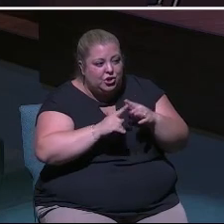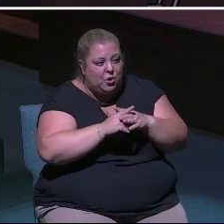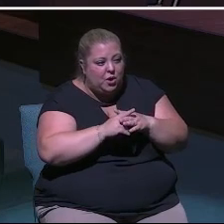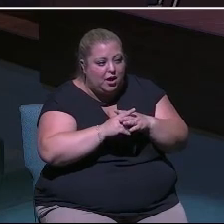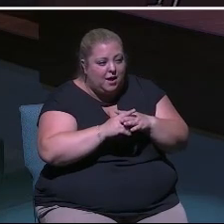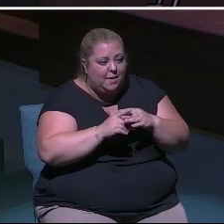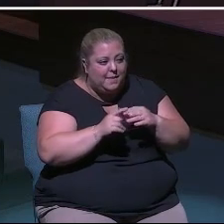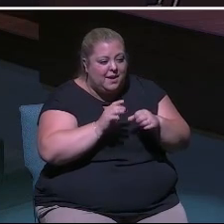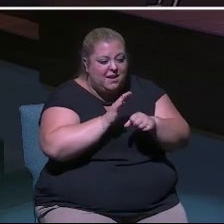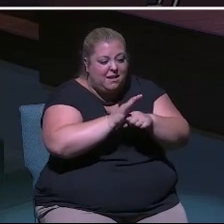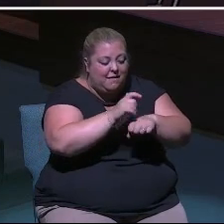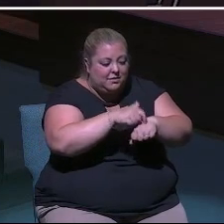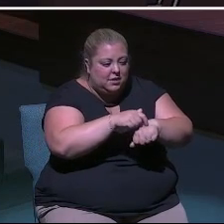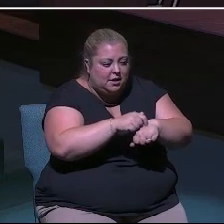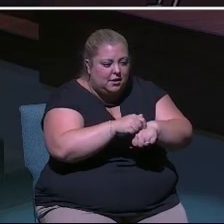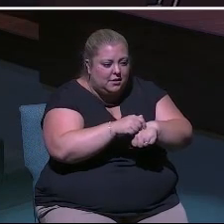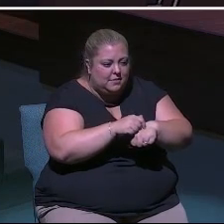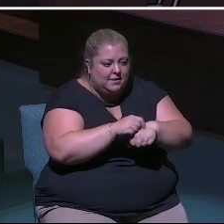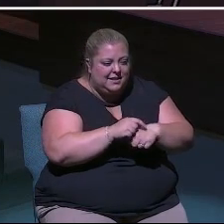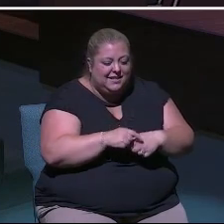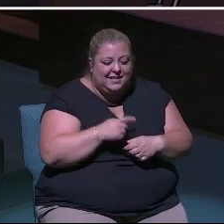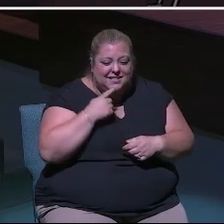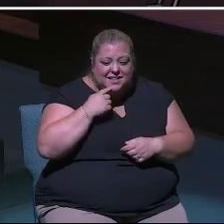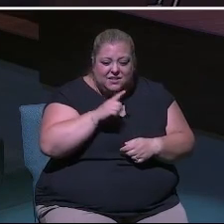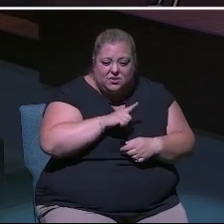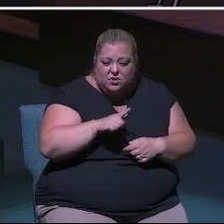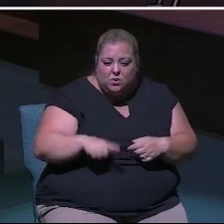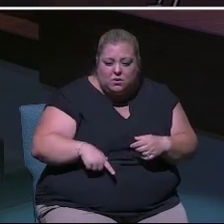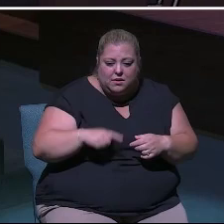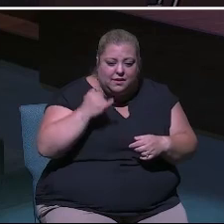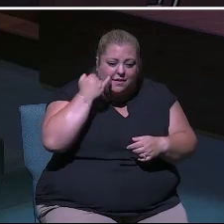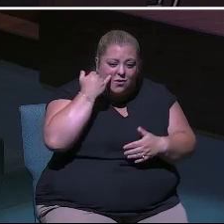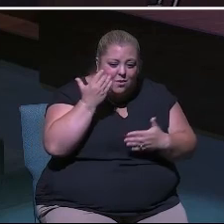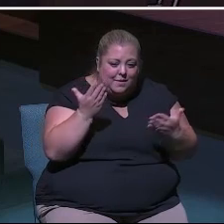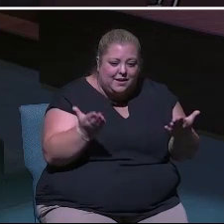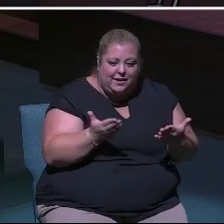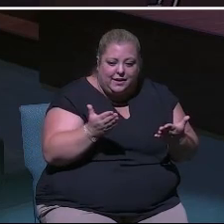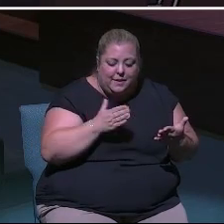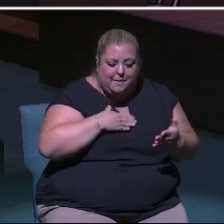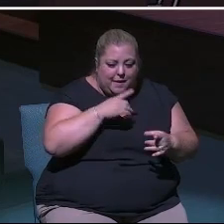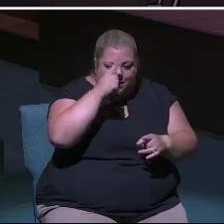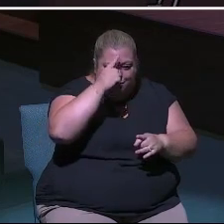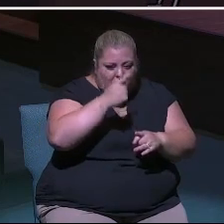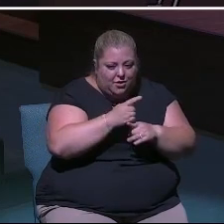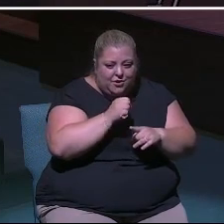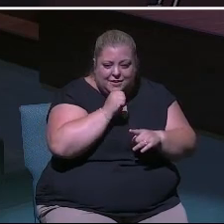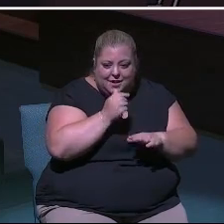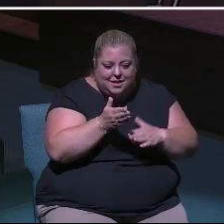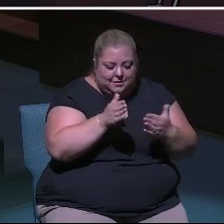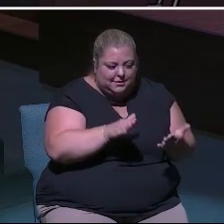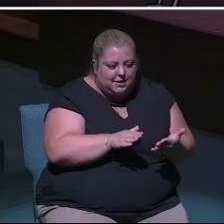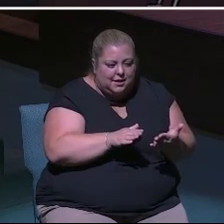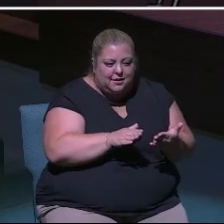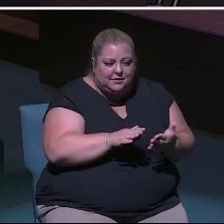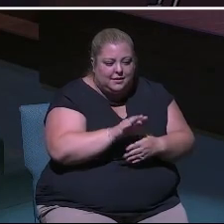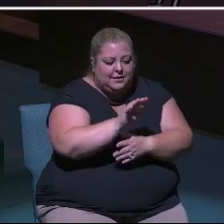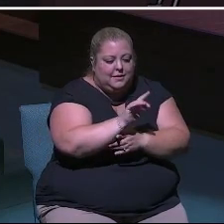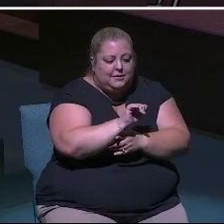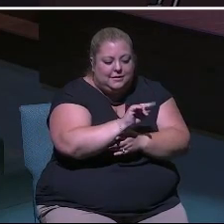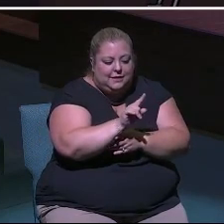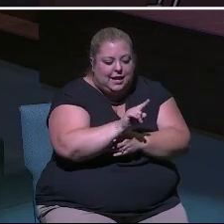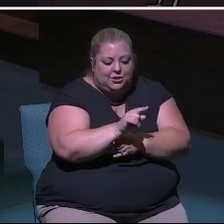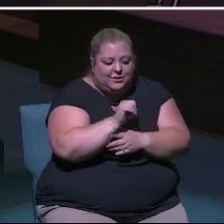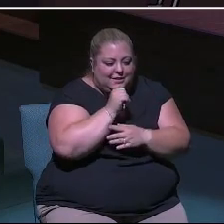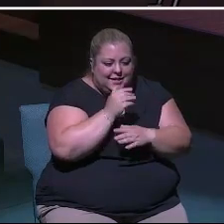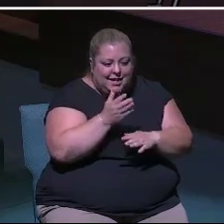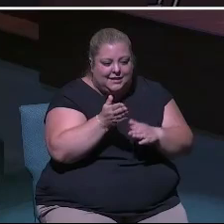she says, Lord, if you'd have been here, my brother had not died. Lazarus wouldn't have died if you'd have been here. But I